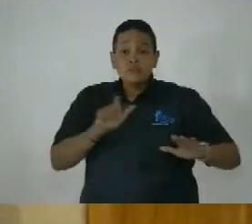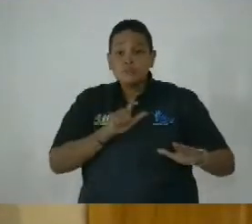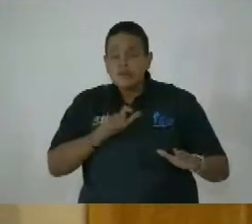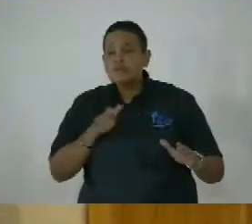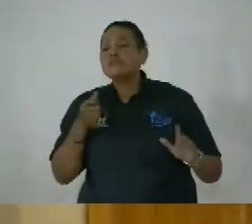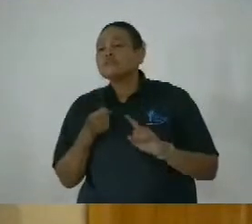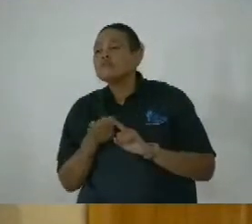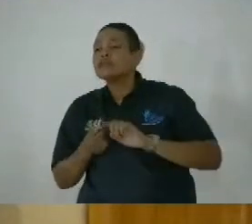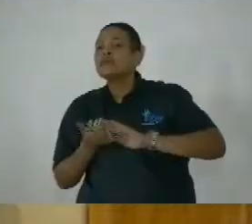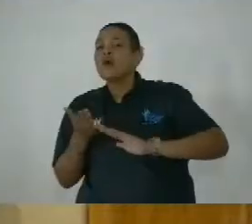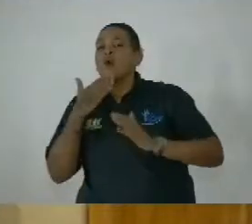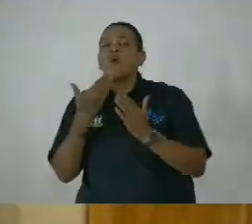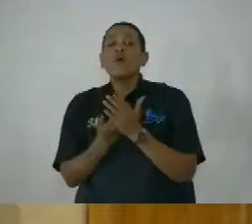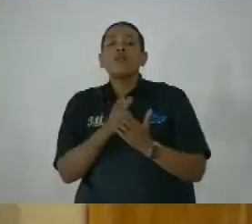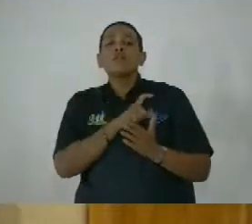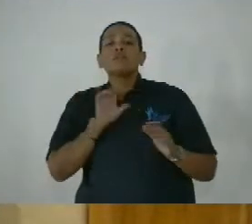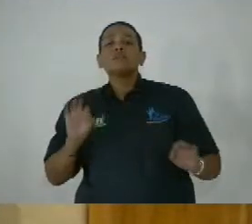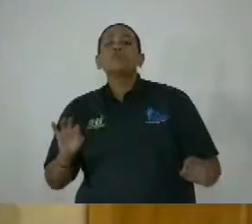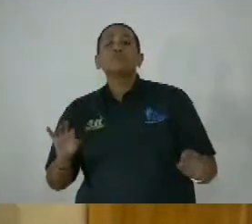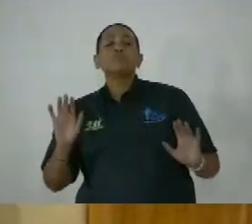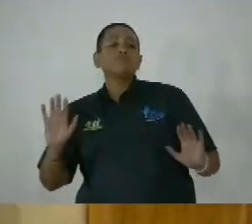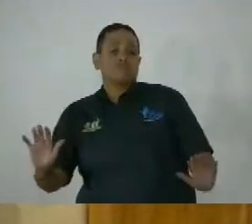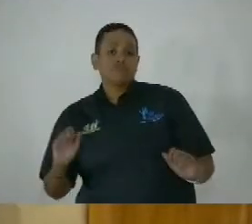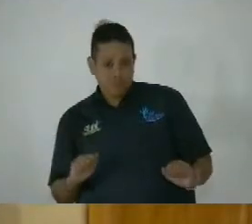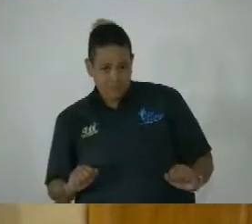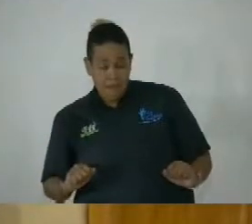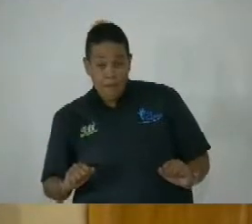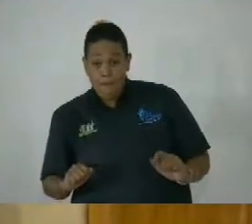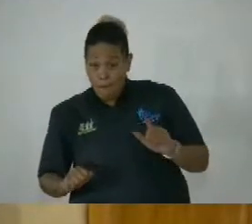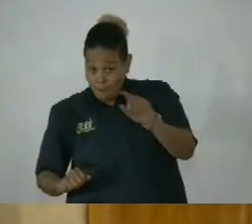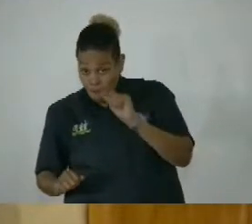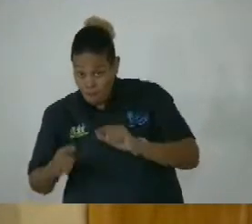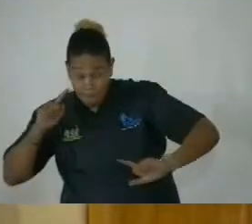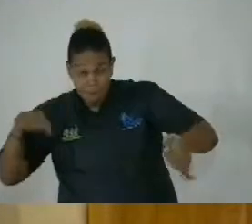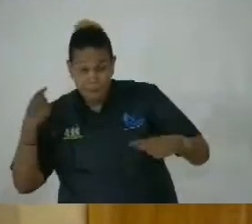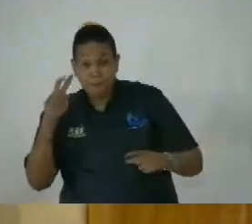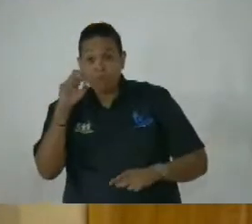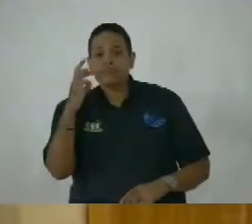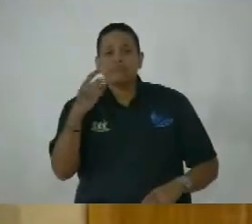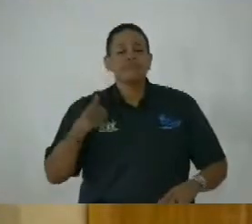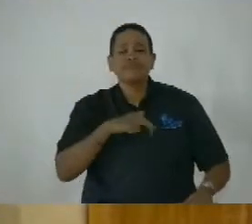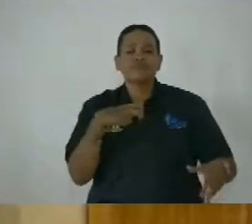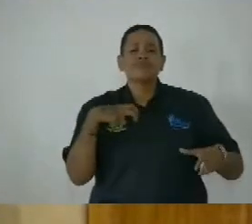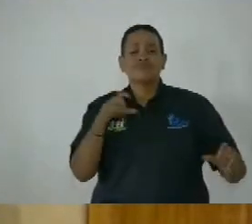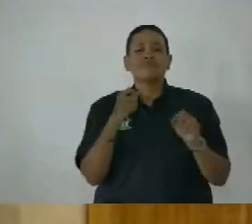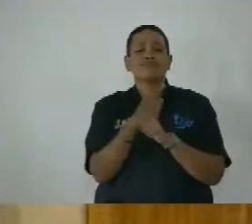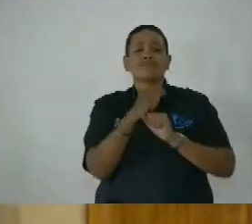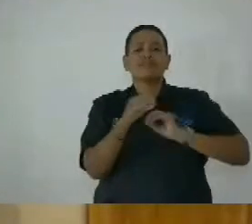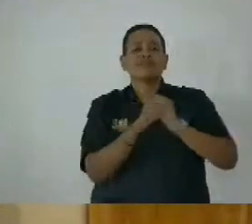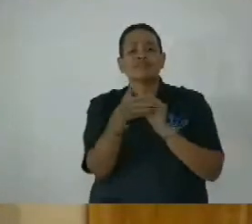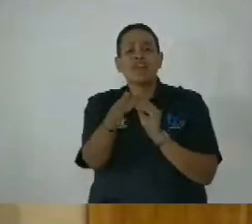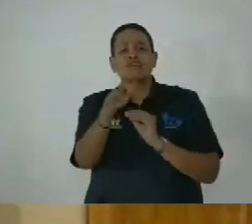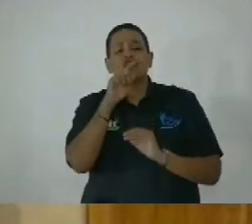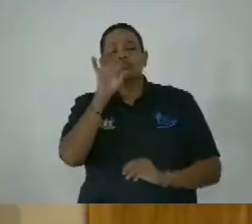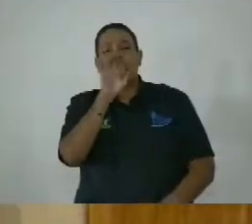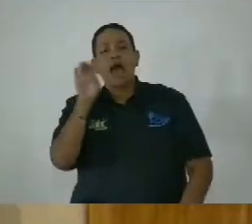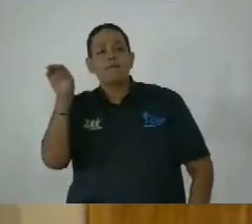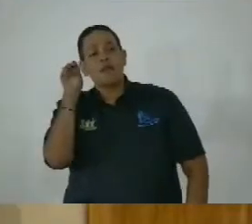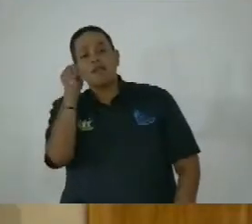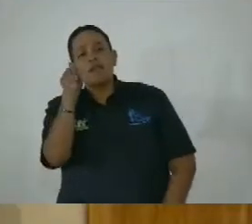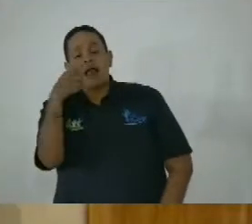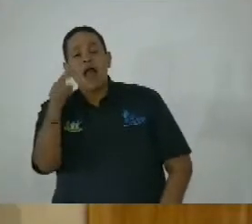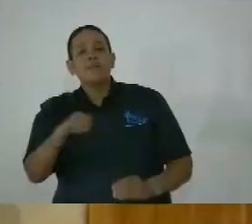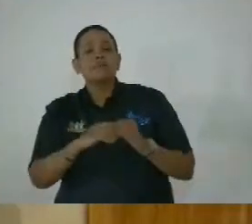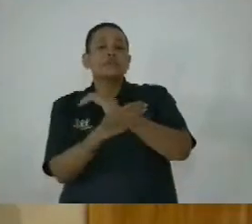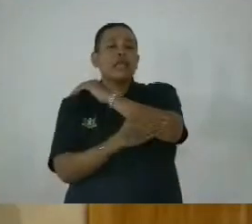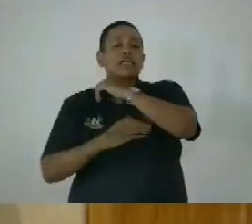and the well-being of our police officers. Since 2016, we have invested annually an average of over $9 billion in